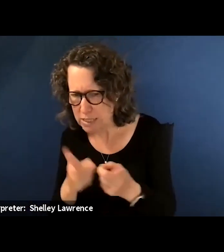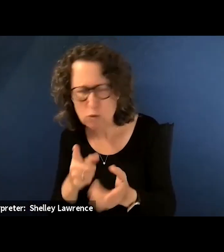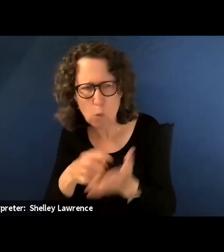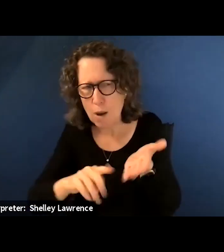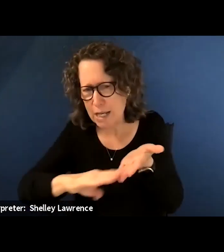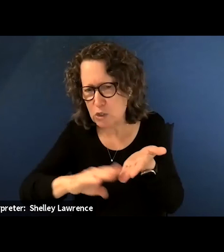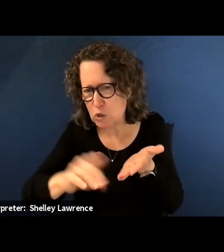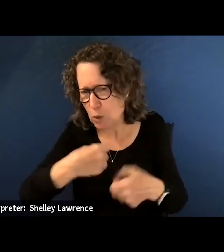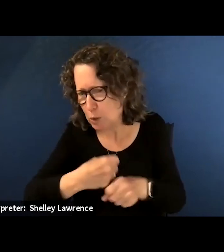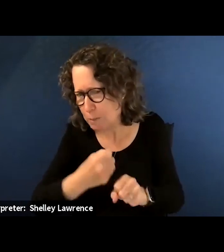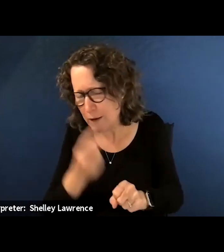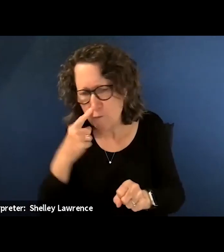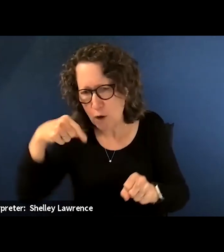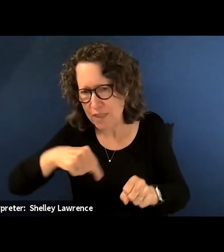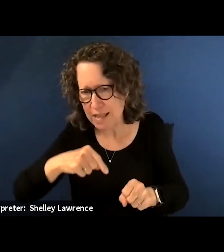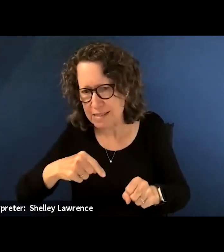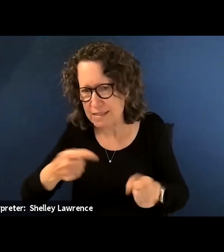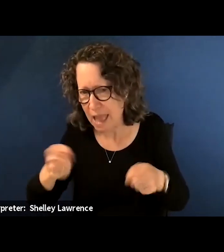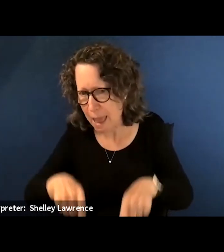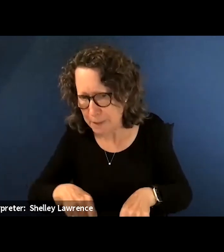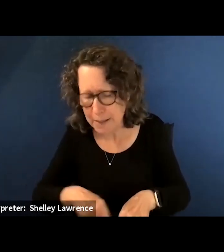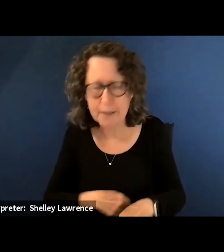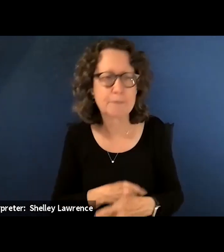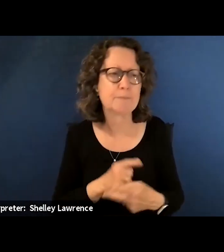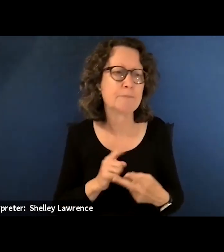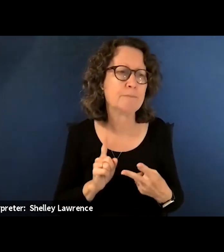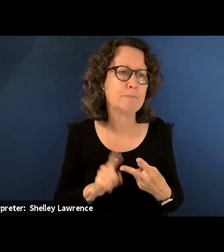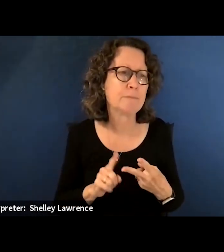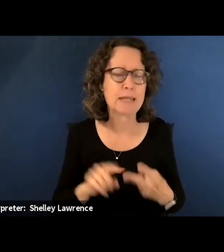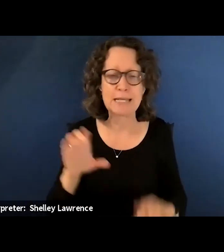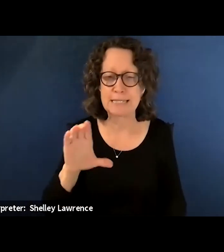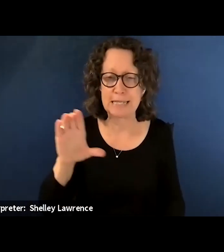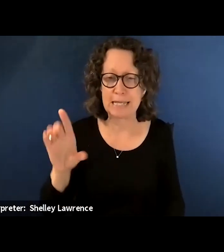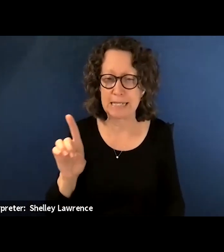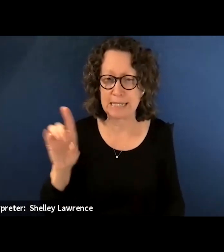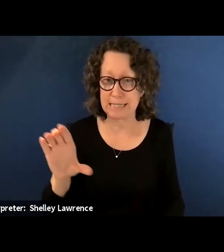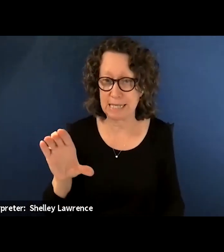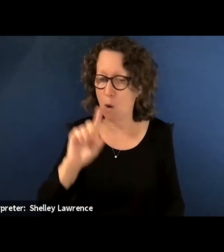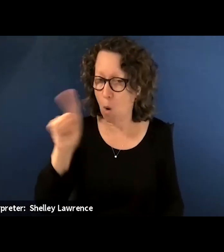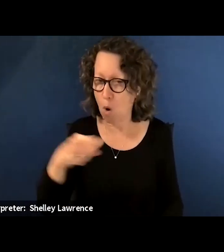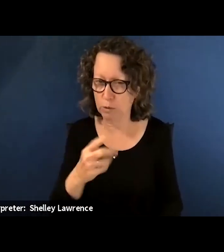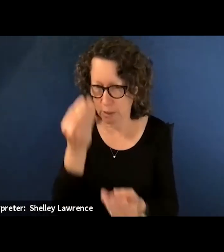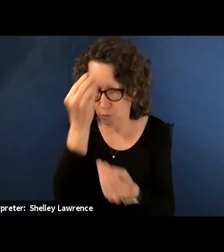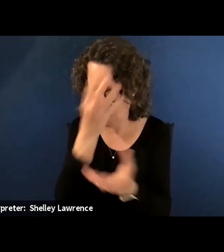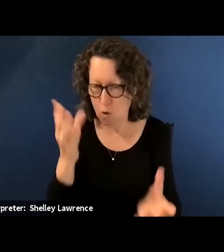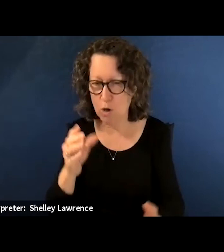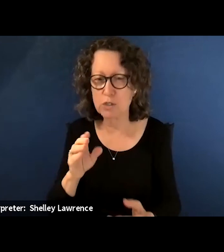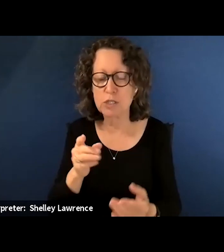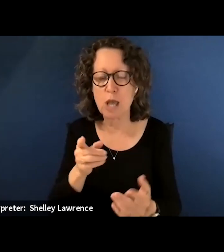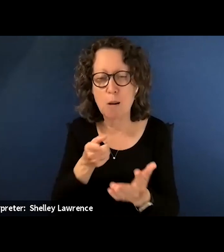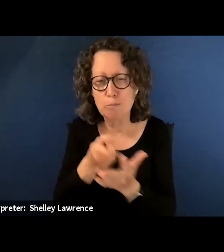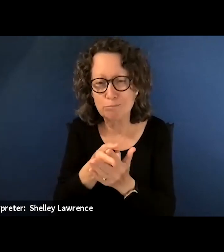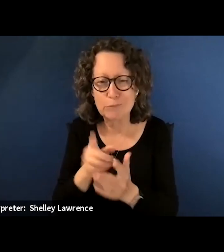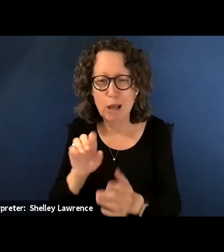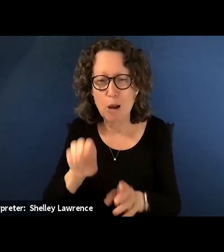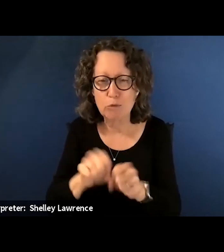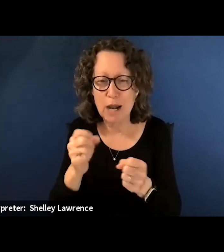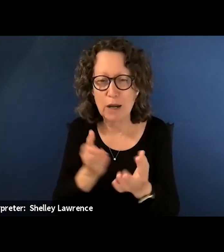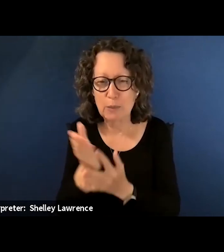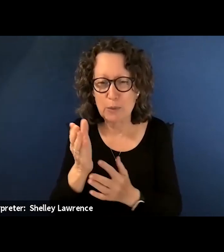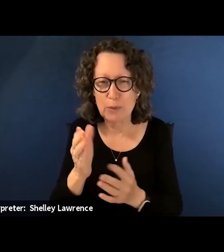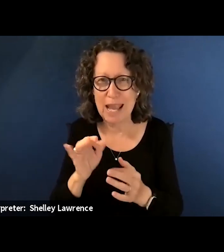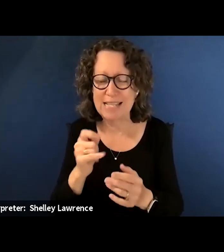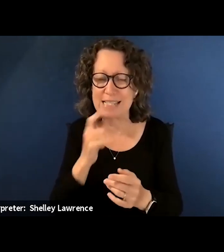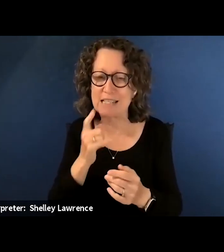excuses will you make for this phenomenon? The CDC currently only reports breakthrough cases that rise to the level